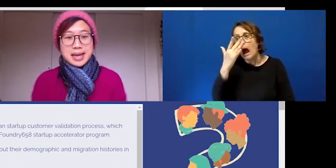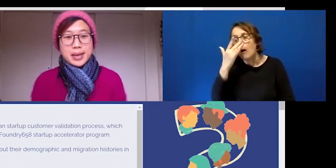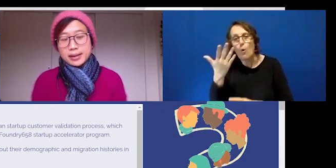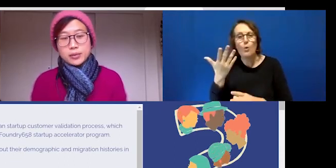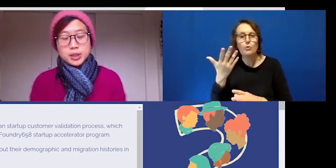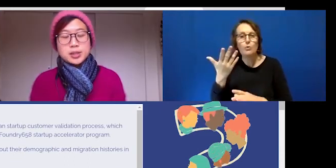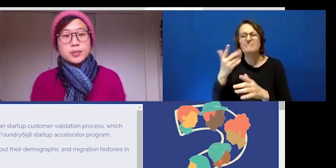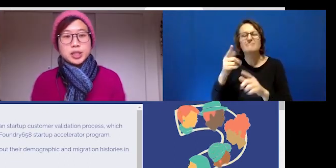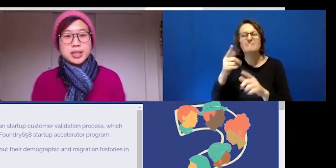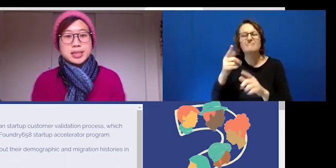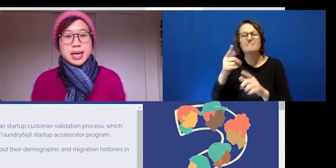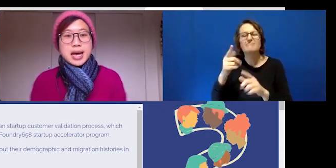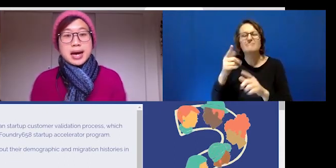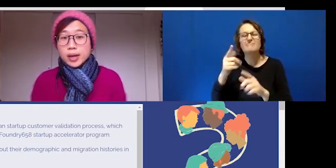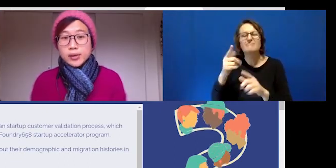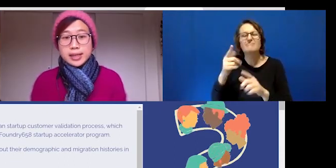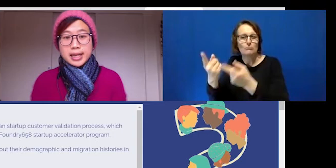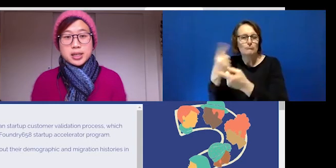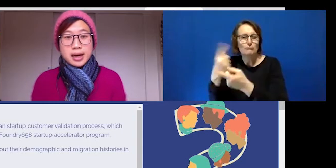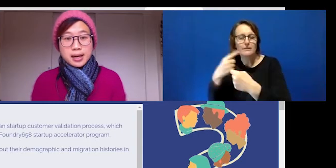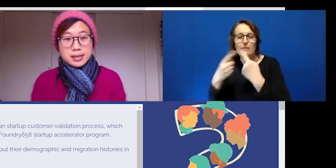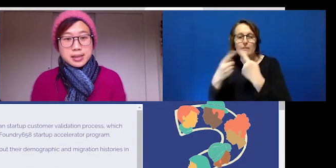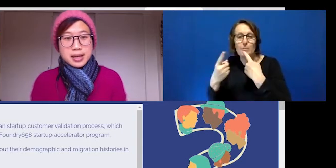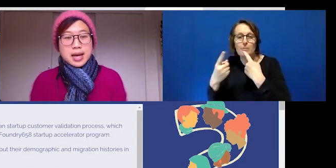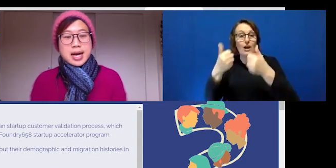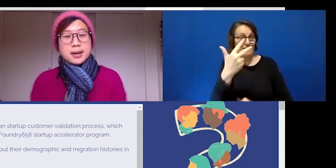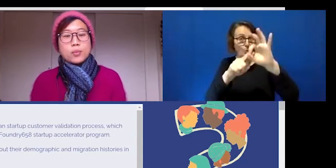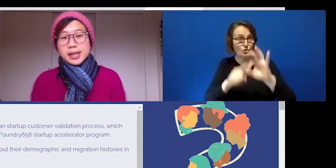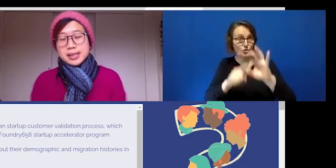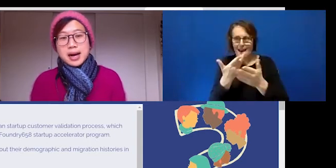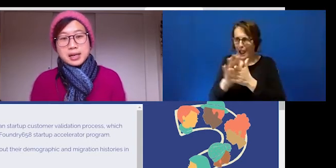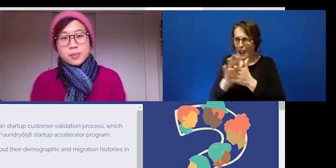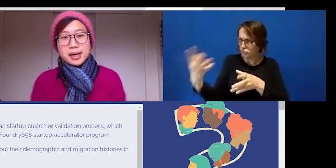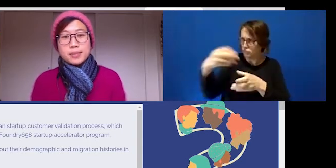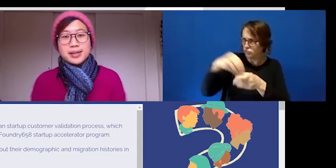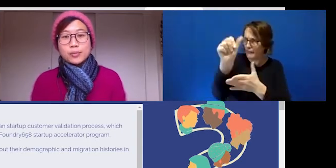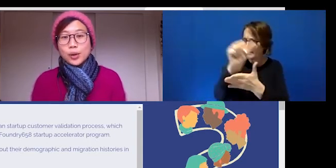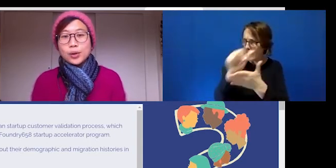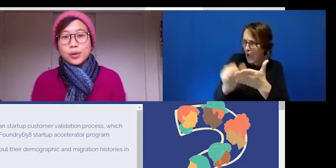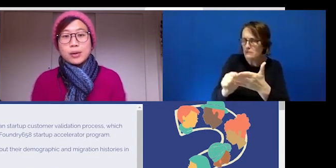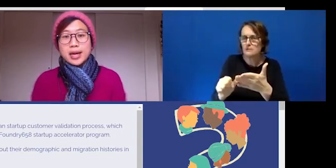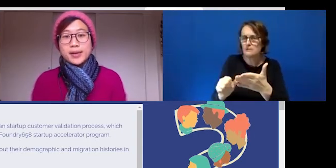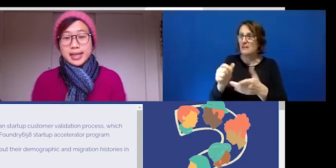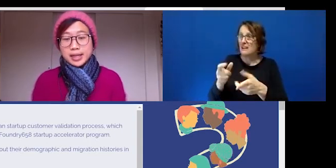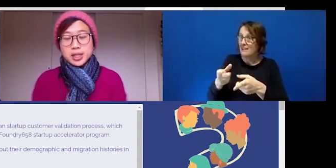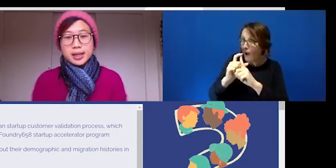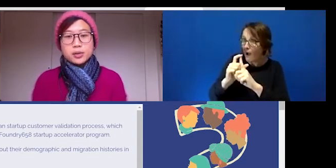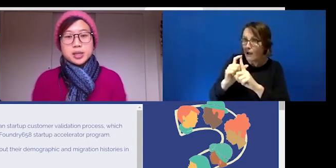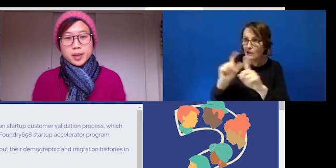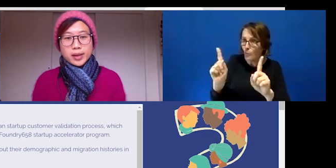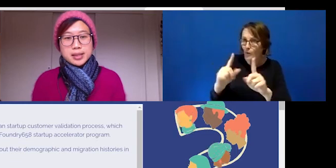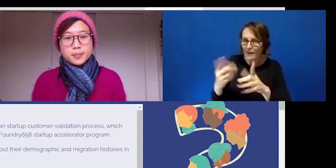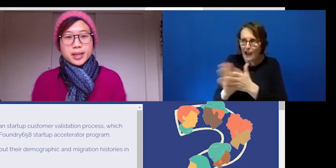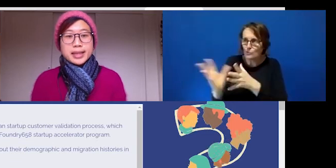the same 8 questions, which is, how are you engaged in the arts? What is the hardest part about that role or that way of engaging in